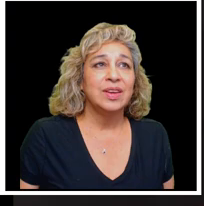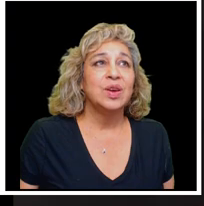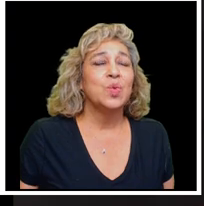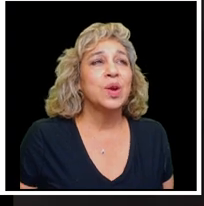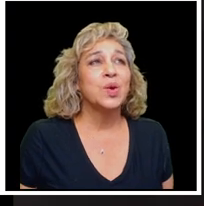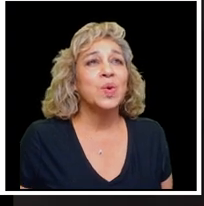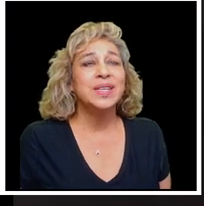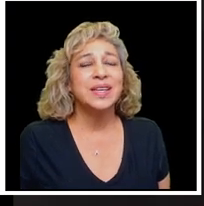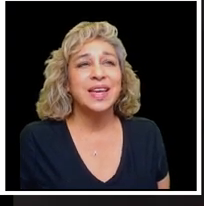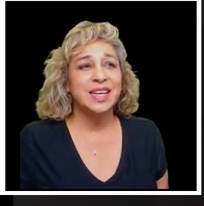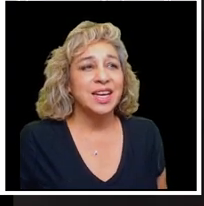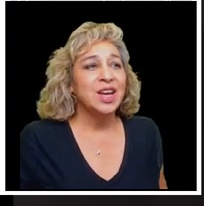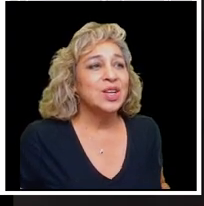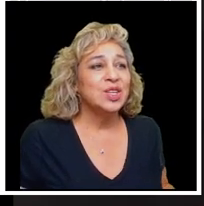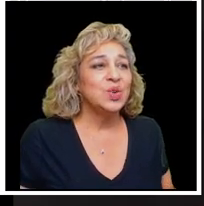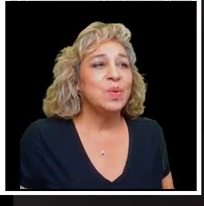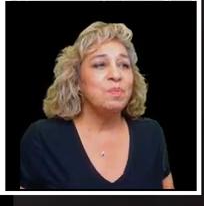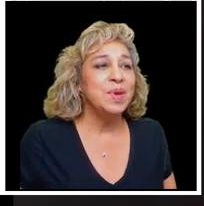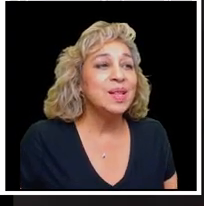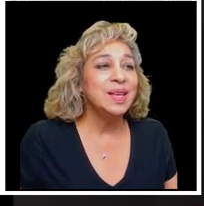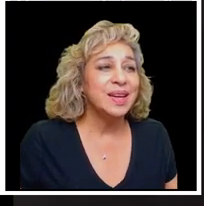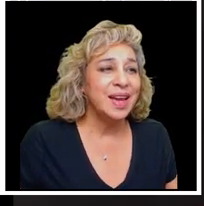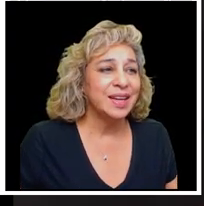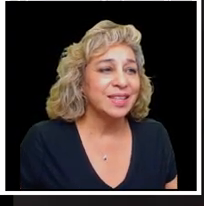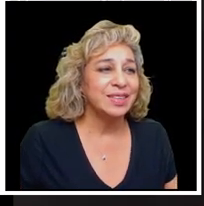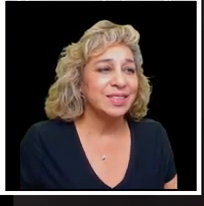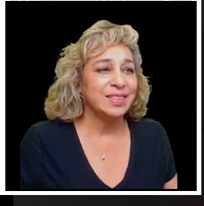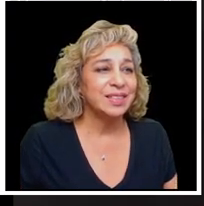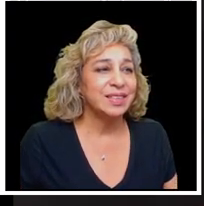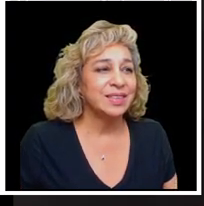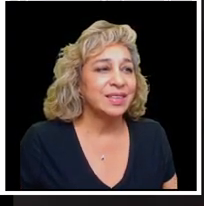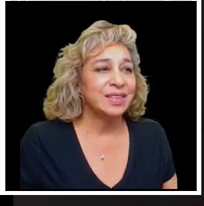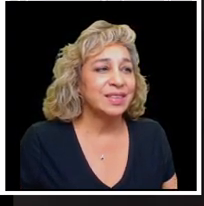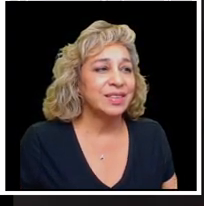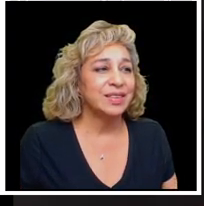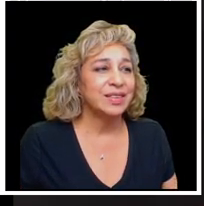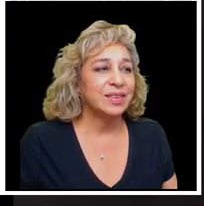we're going to get to a million Hector's